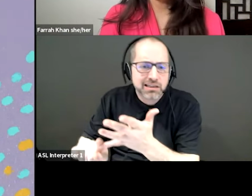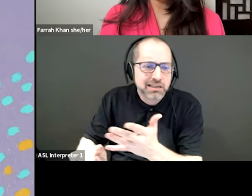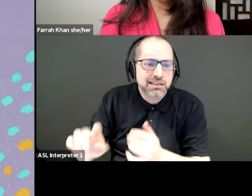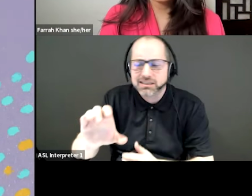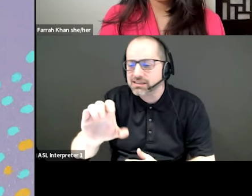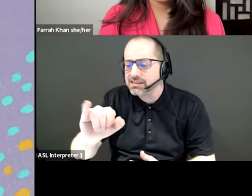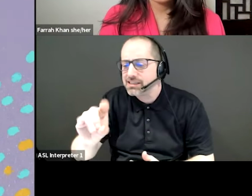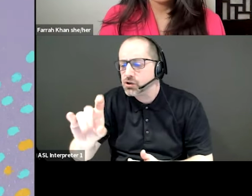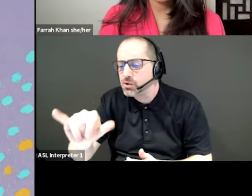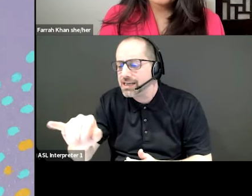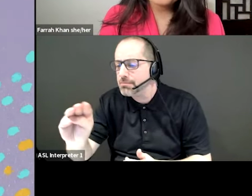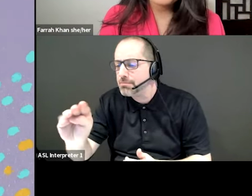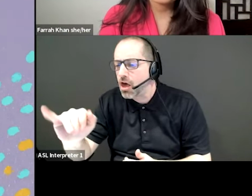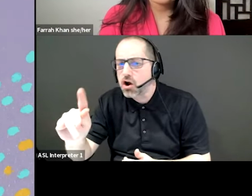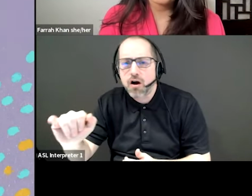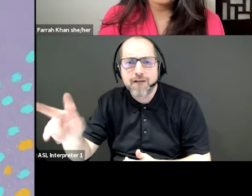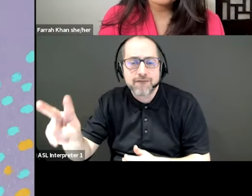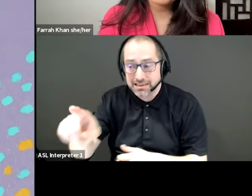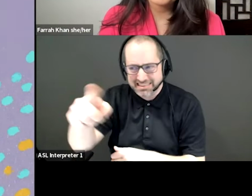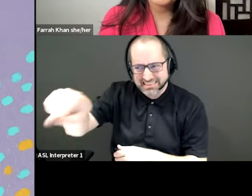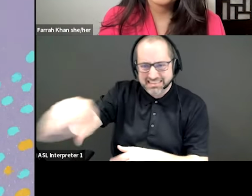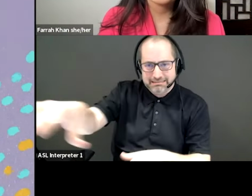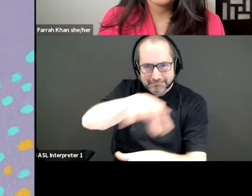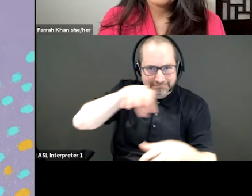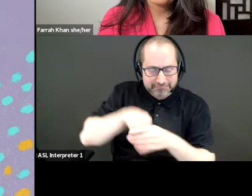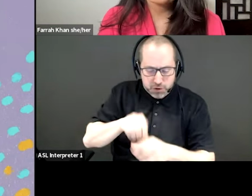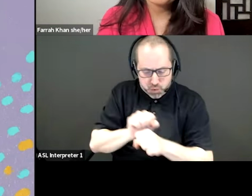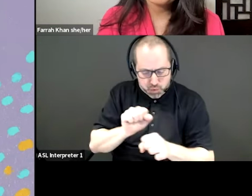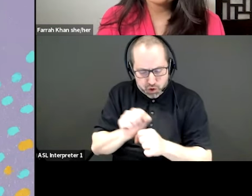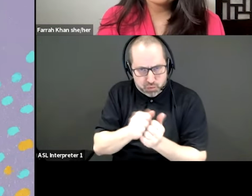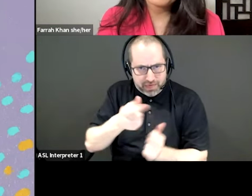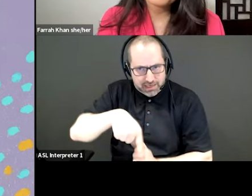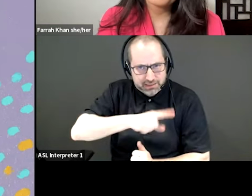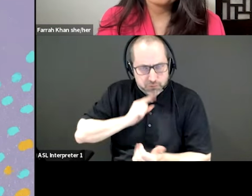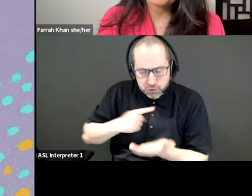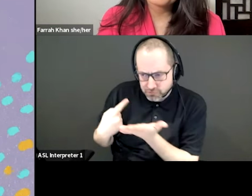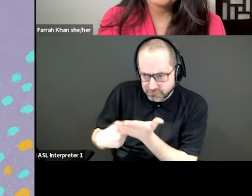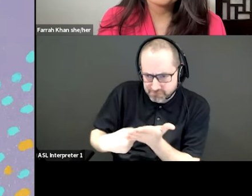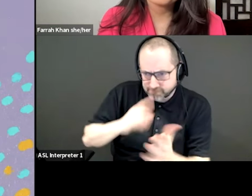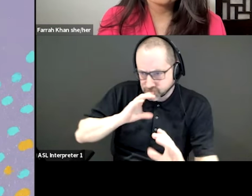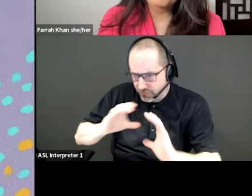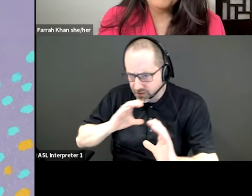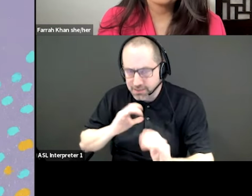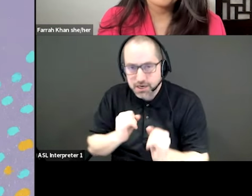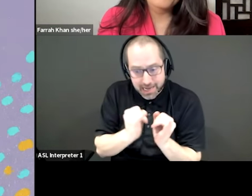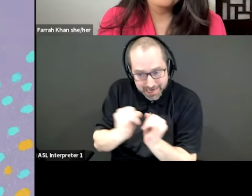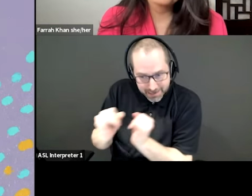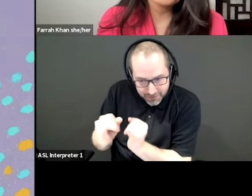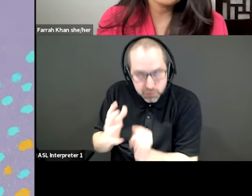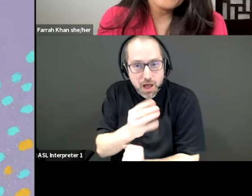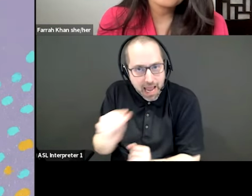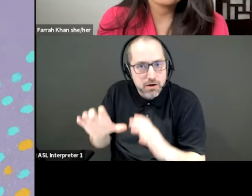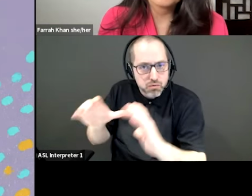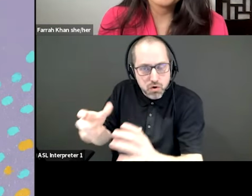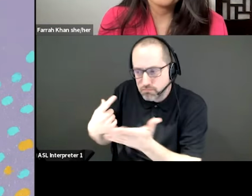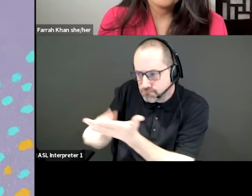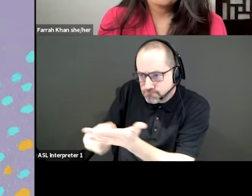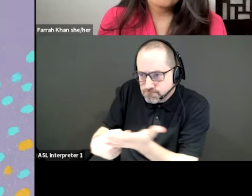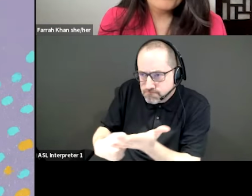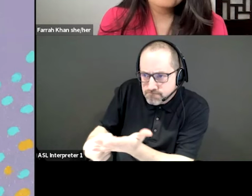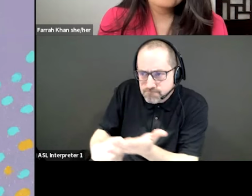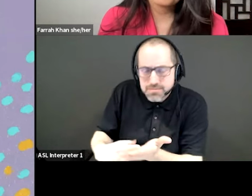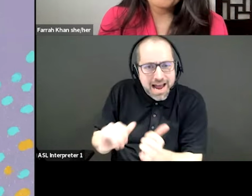Melikov, who worked with us to interview and have conversations that were both individual and focus groups around how do we look at this